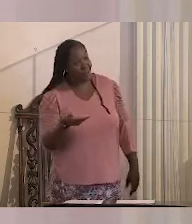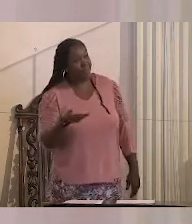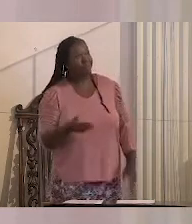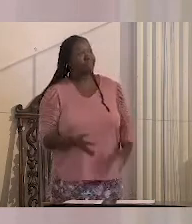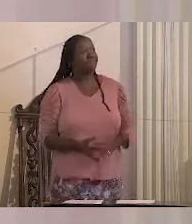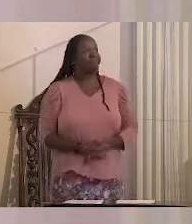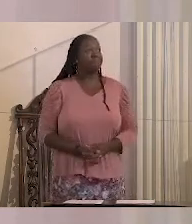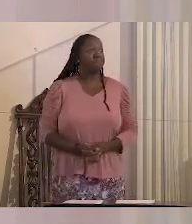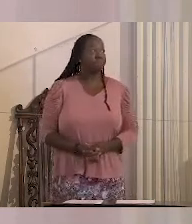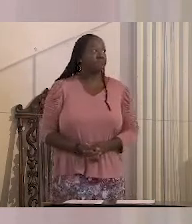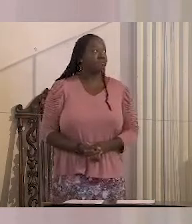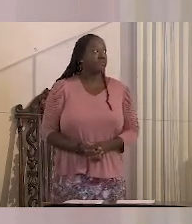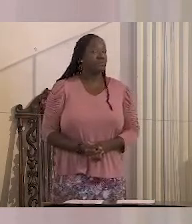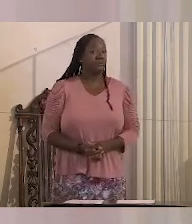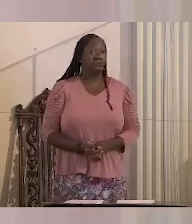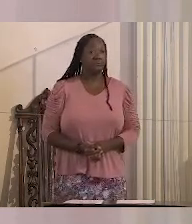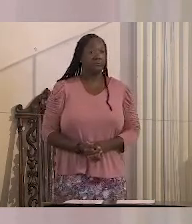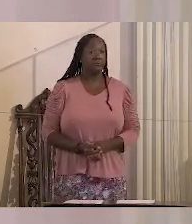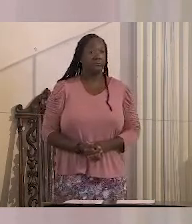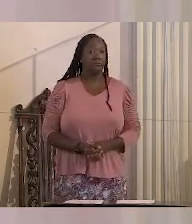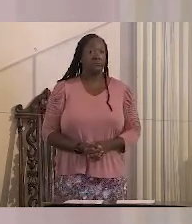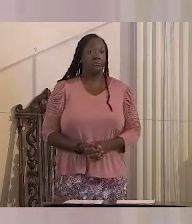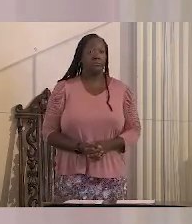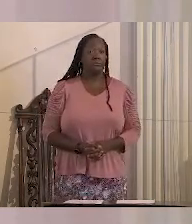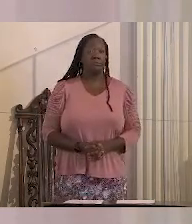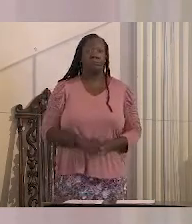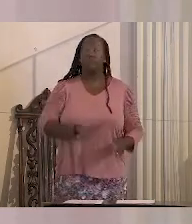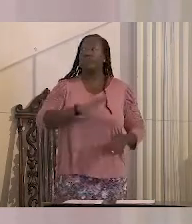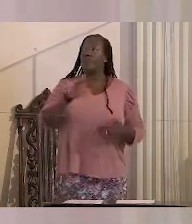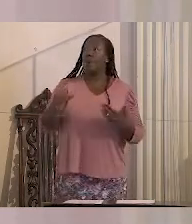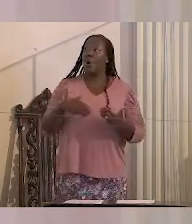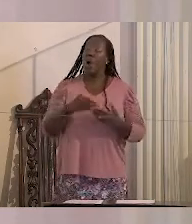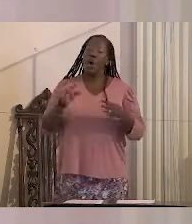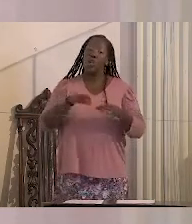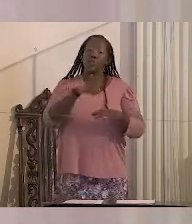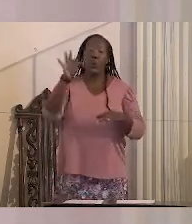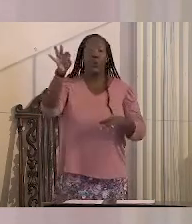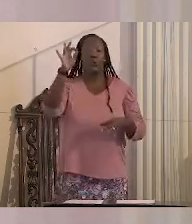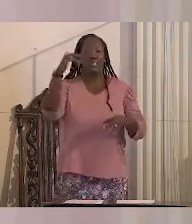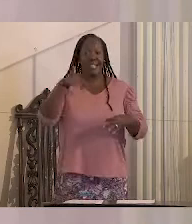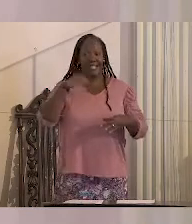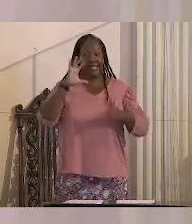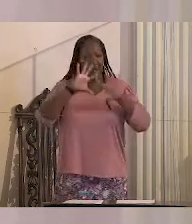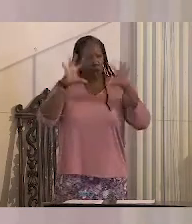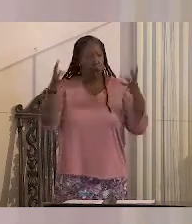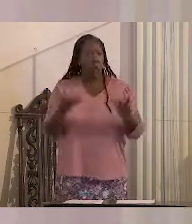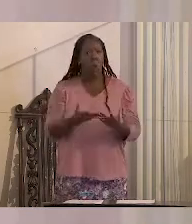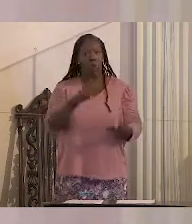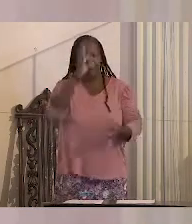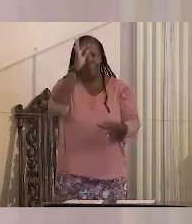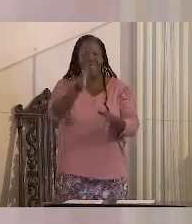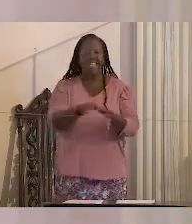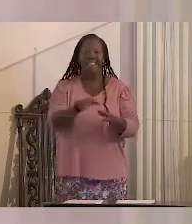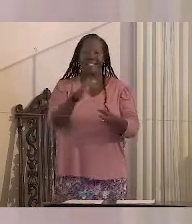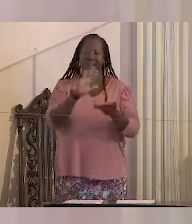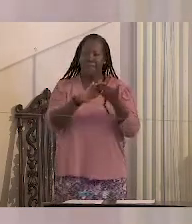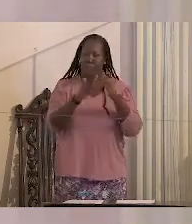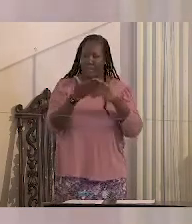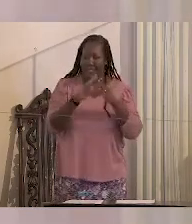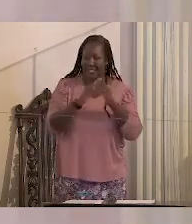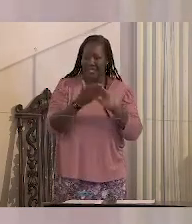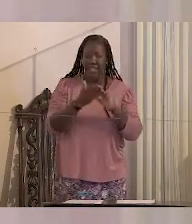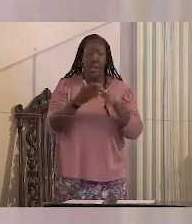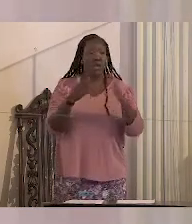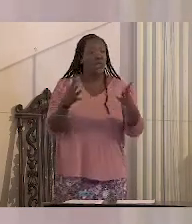All Souls has become a thriving global faith community. To embrace our wider community,